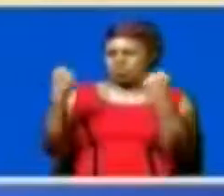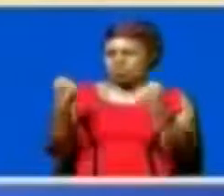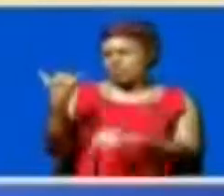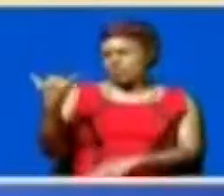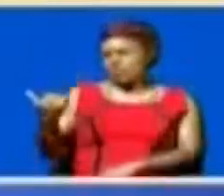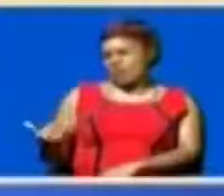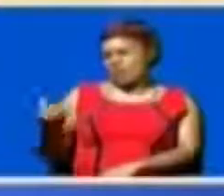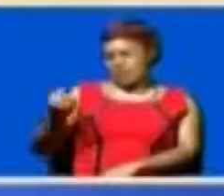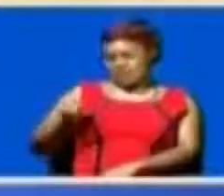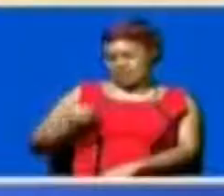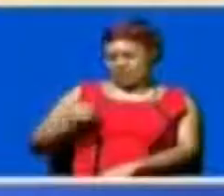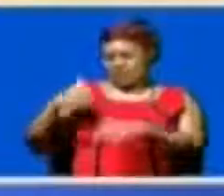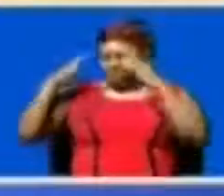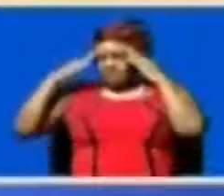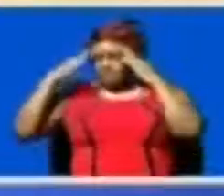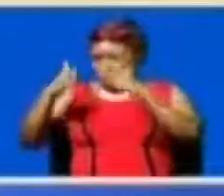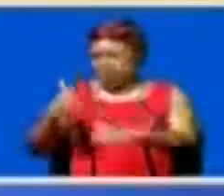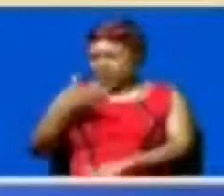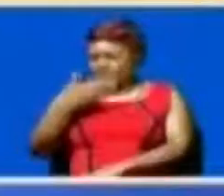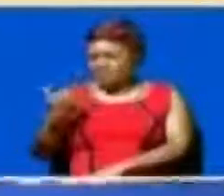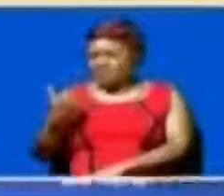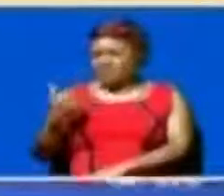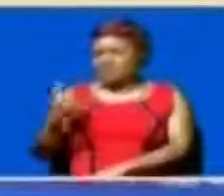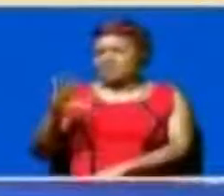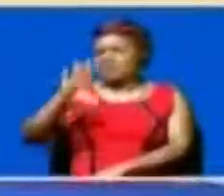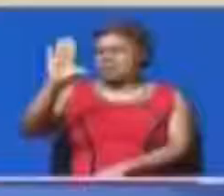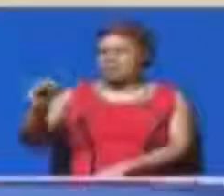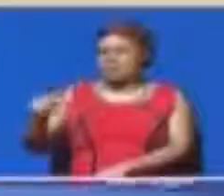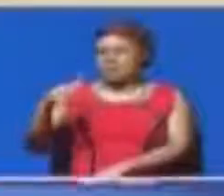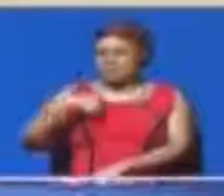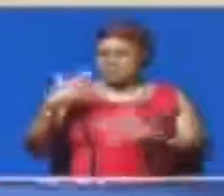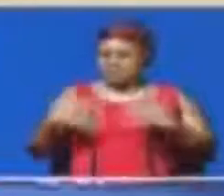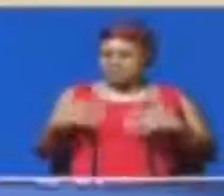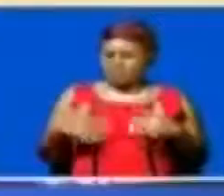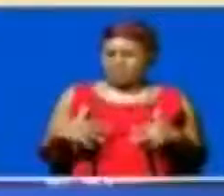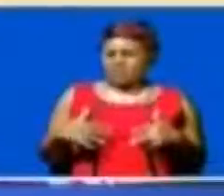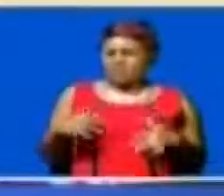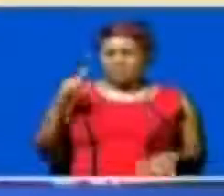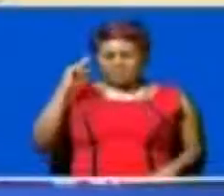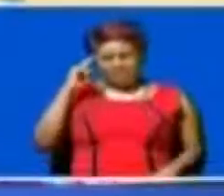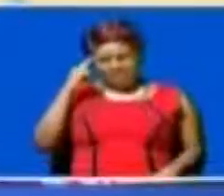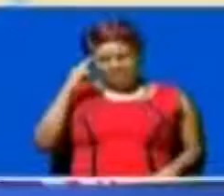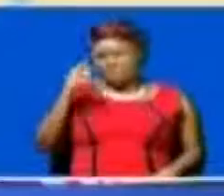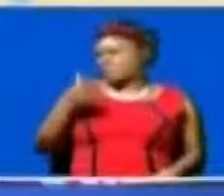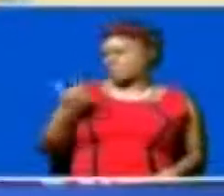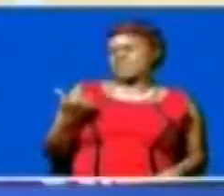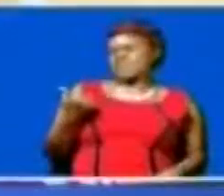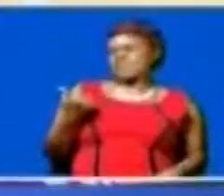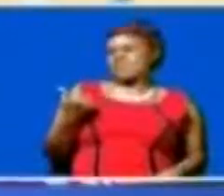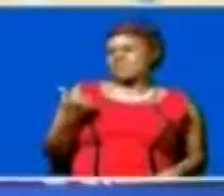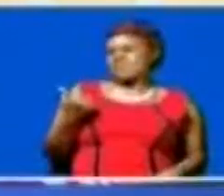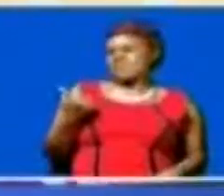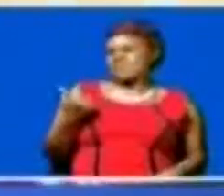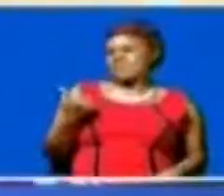The young attacker has a sight set on being the best in the continent. From the games that I've played, I think I'm the best of it.